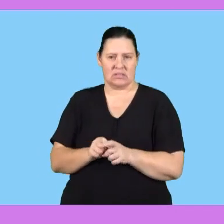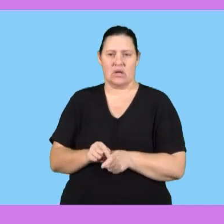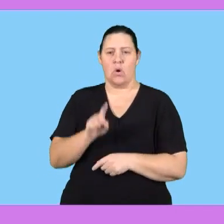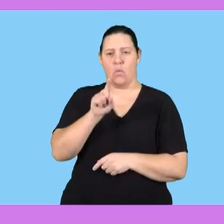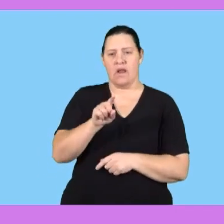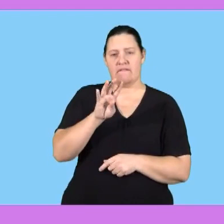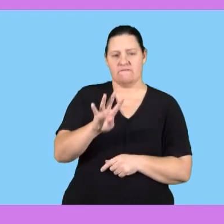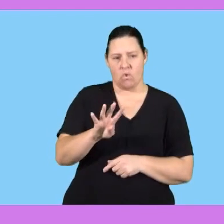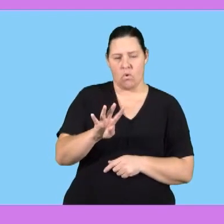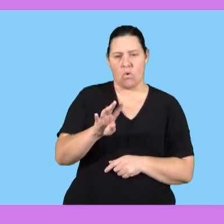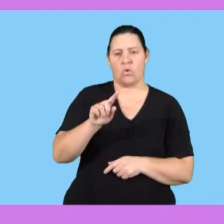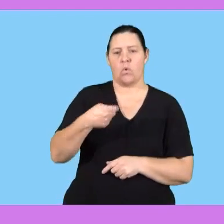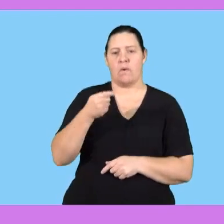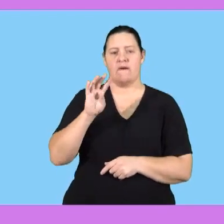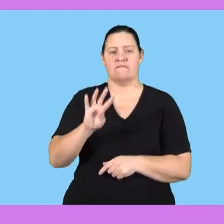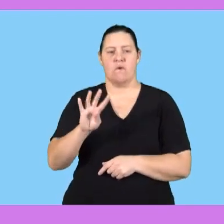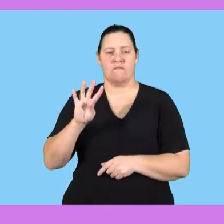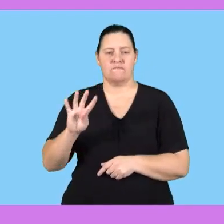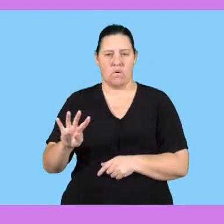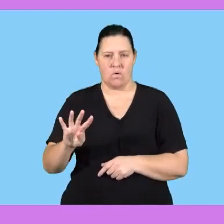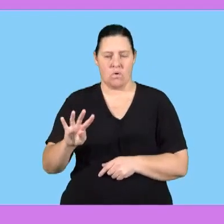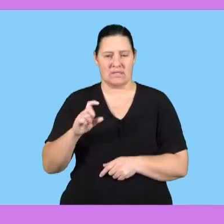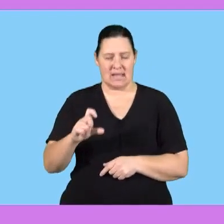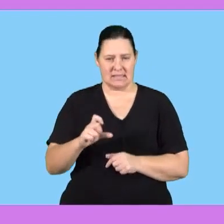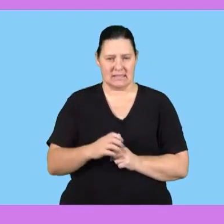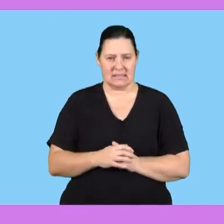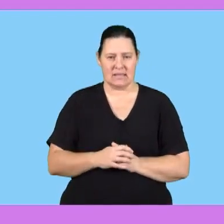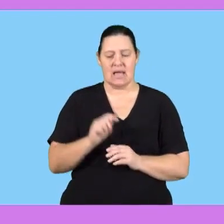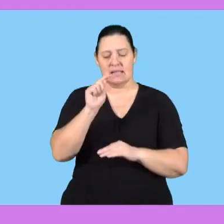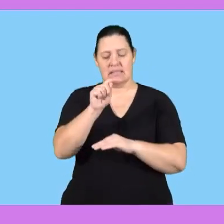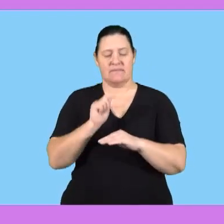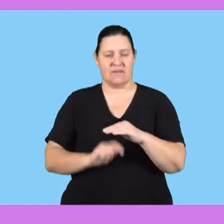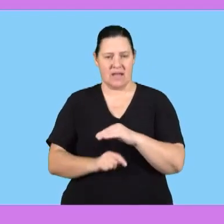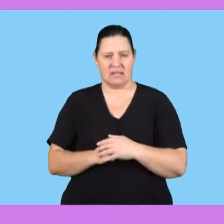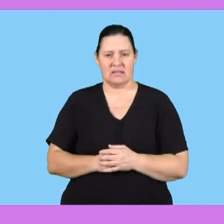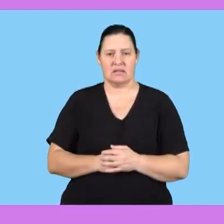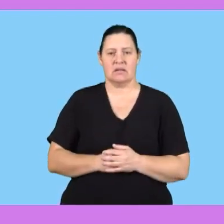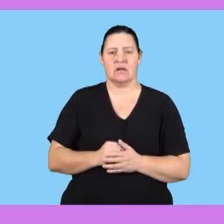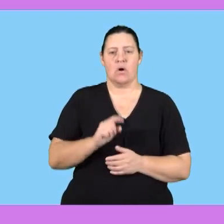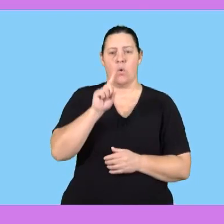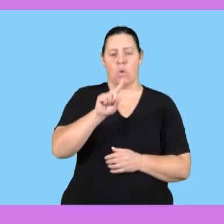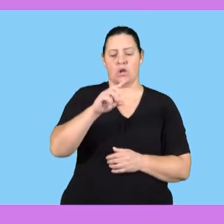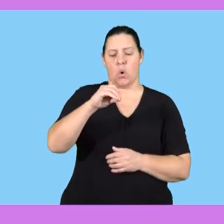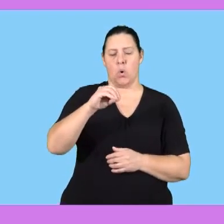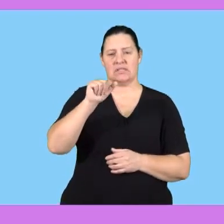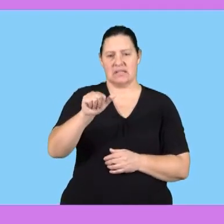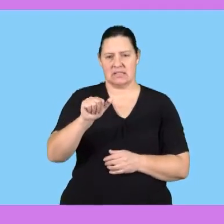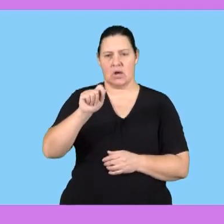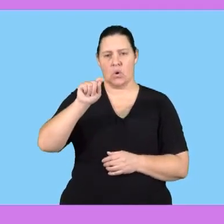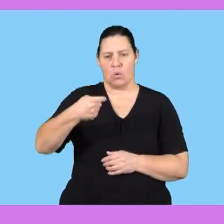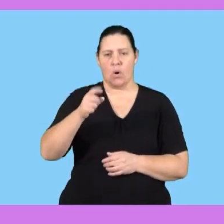equals the 14 rand and 44 cents divided by my